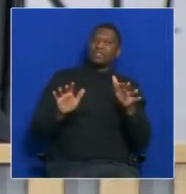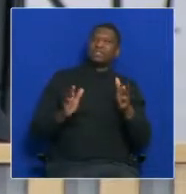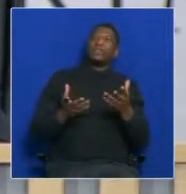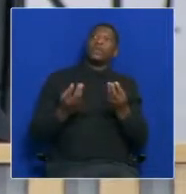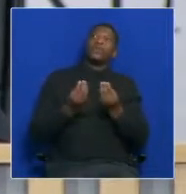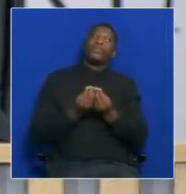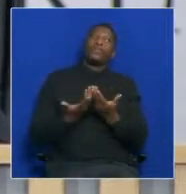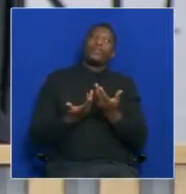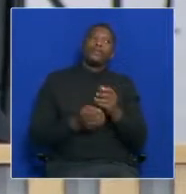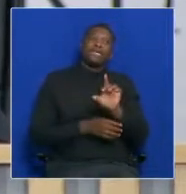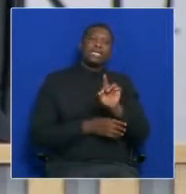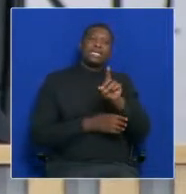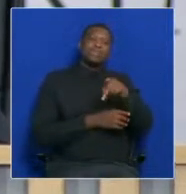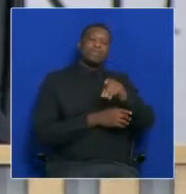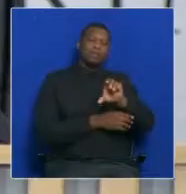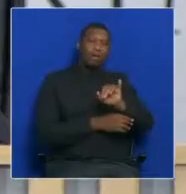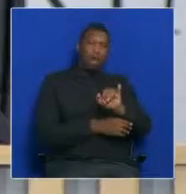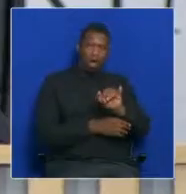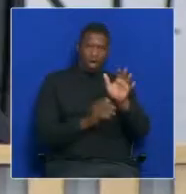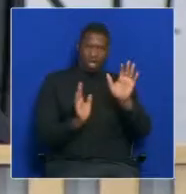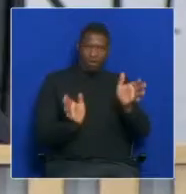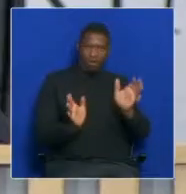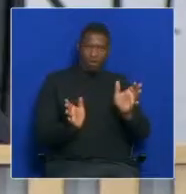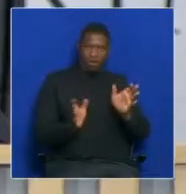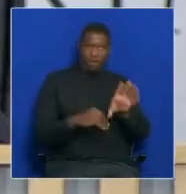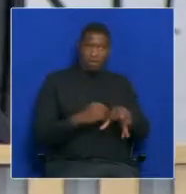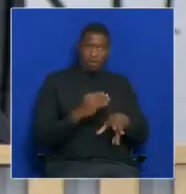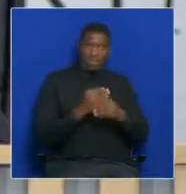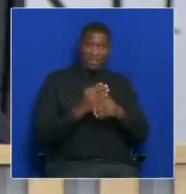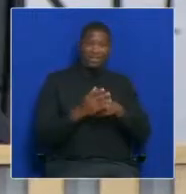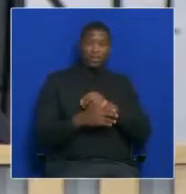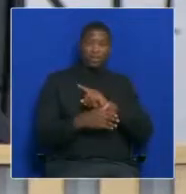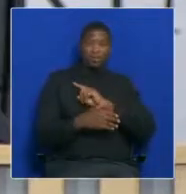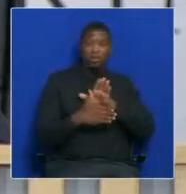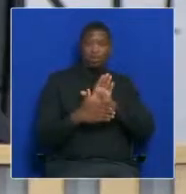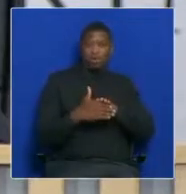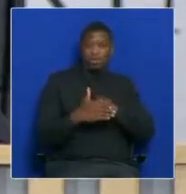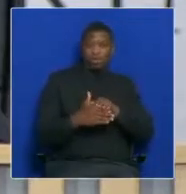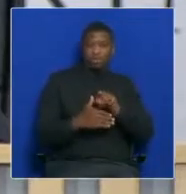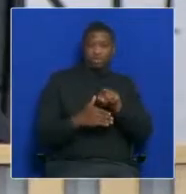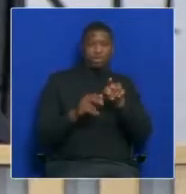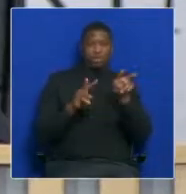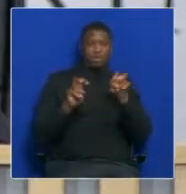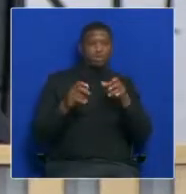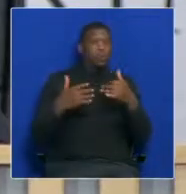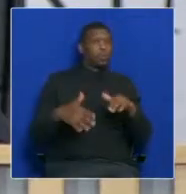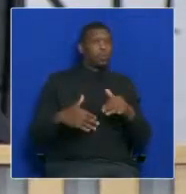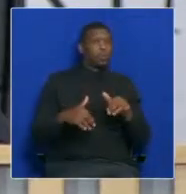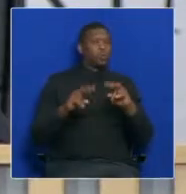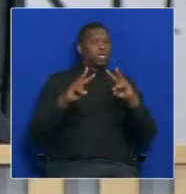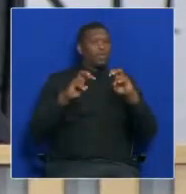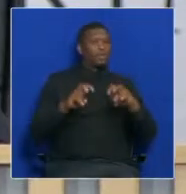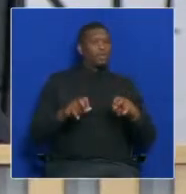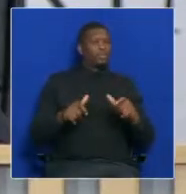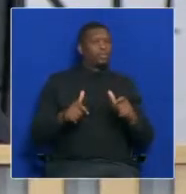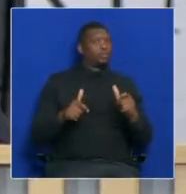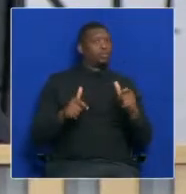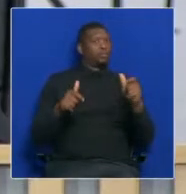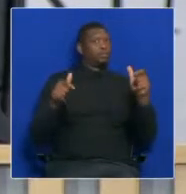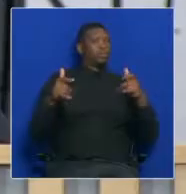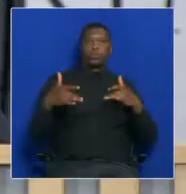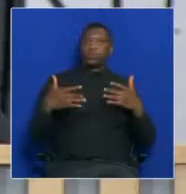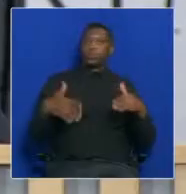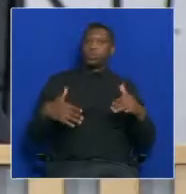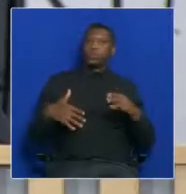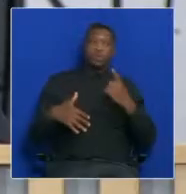DPCI, and because of how huge the investigation is, we didn't have enough resources to